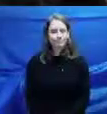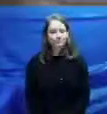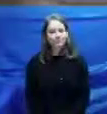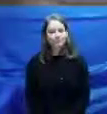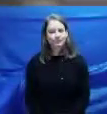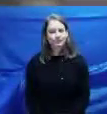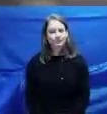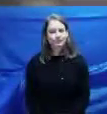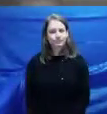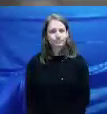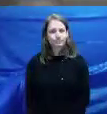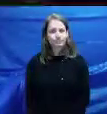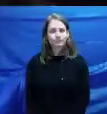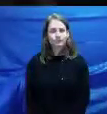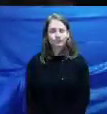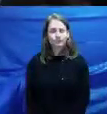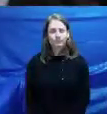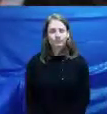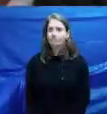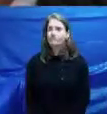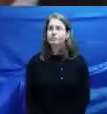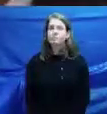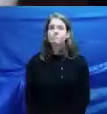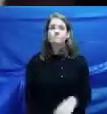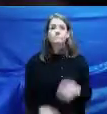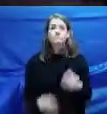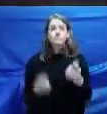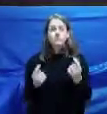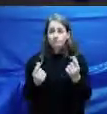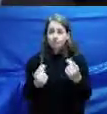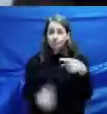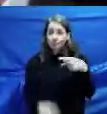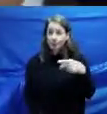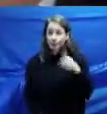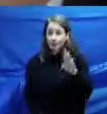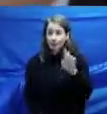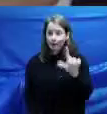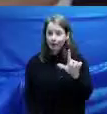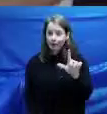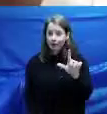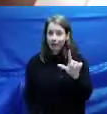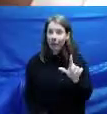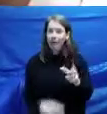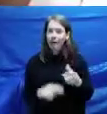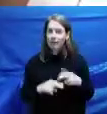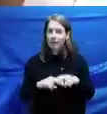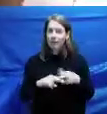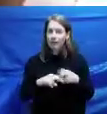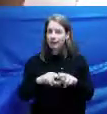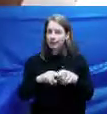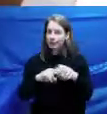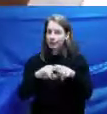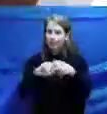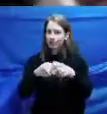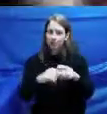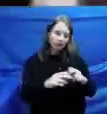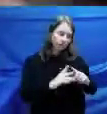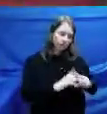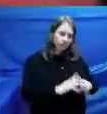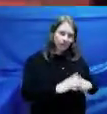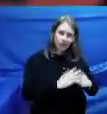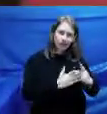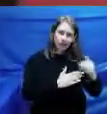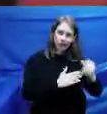What we do in PBL builds on itself so that these projects become part of the culture and traditions of the